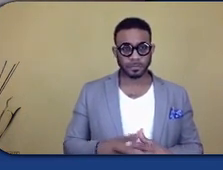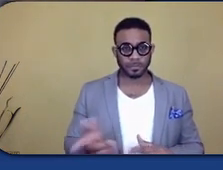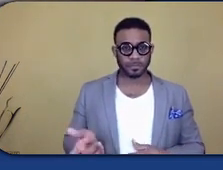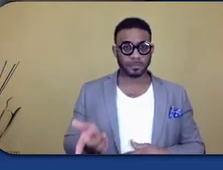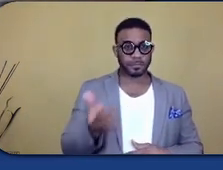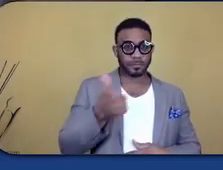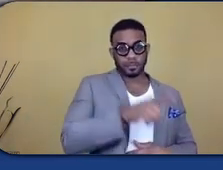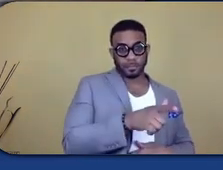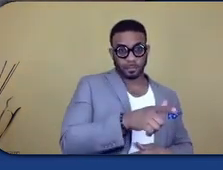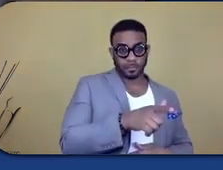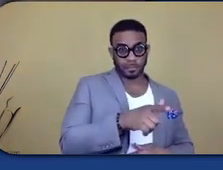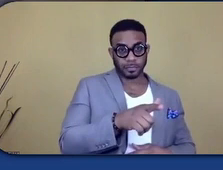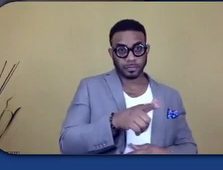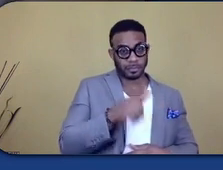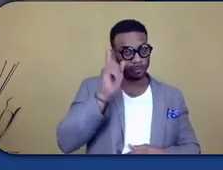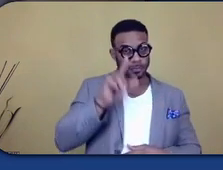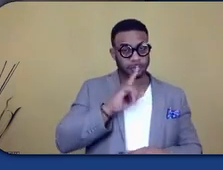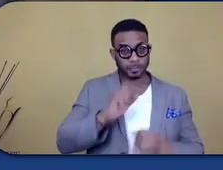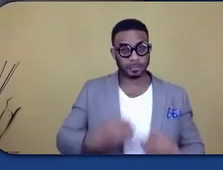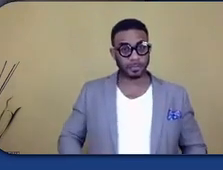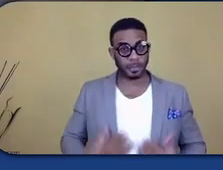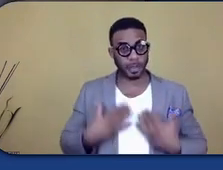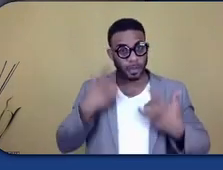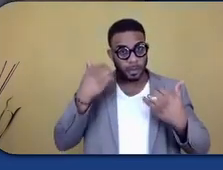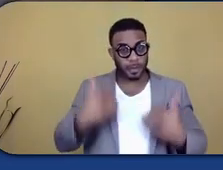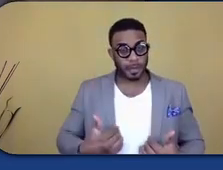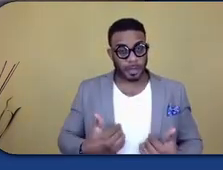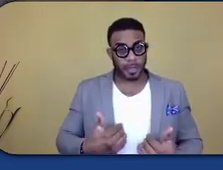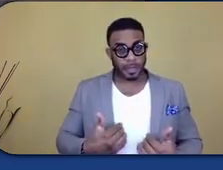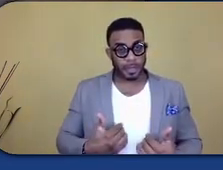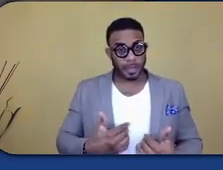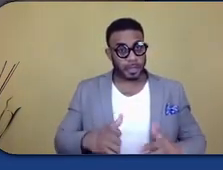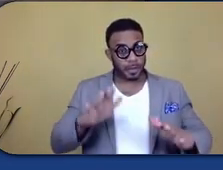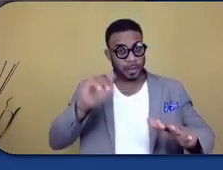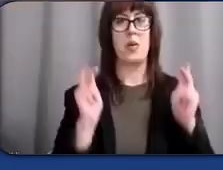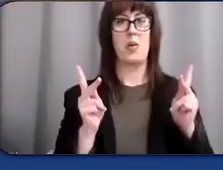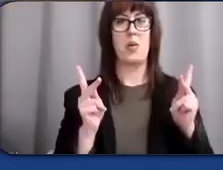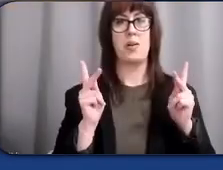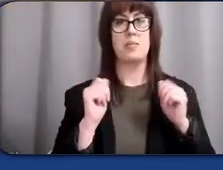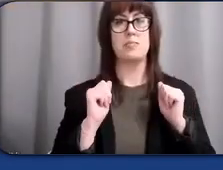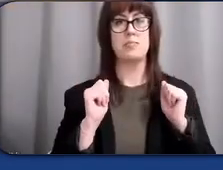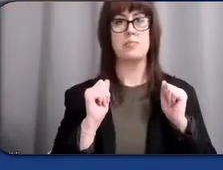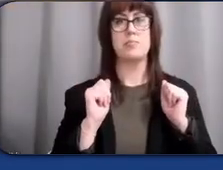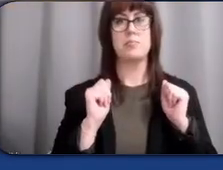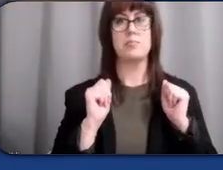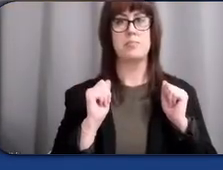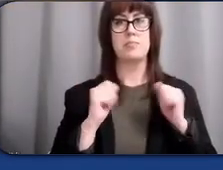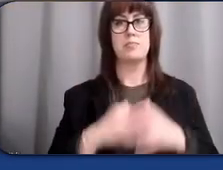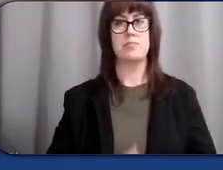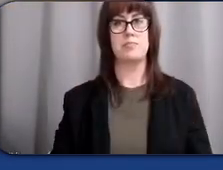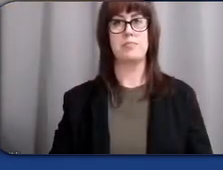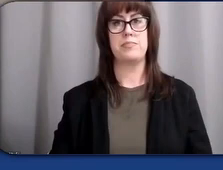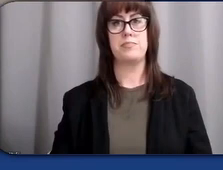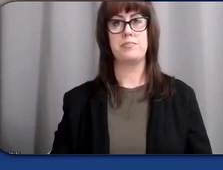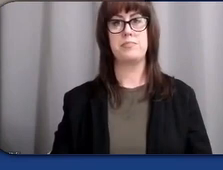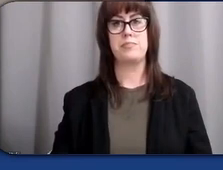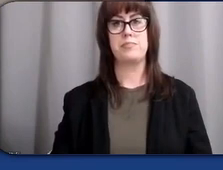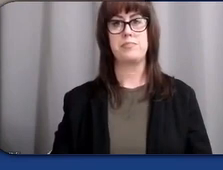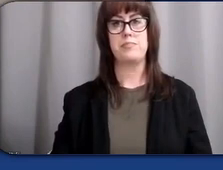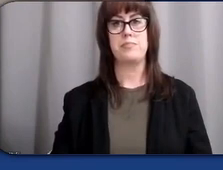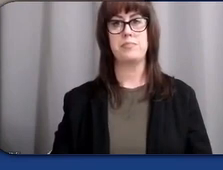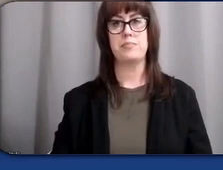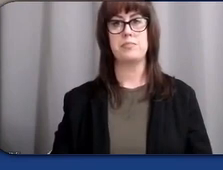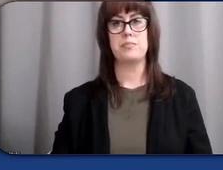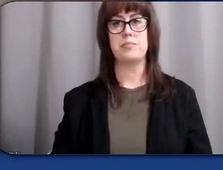Okay, I think we're back to me. This has been really inspiring for me. It's a great reminder about the Bullets to Books